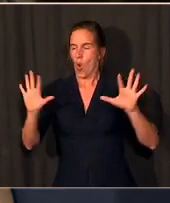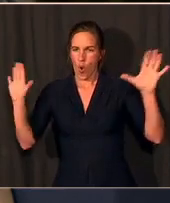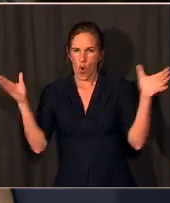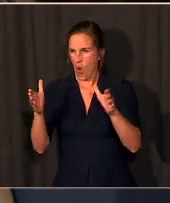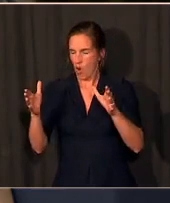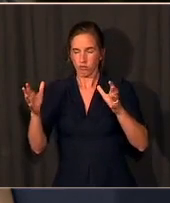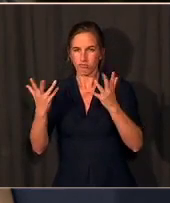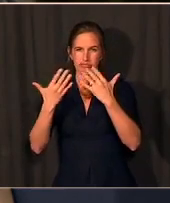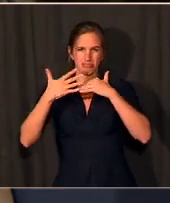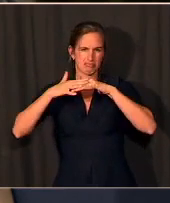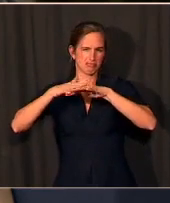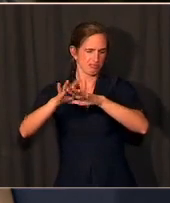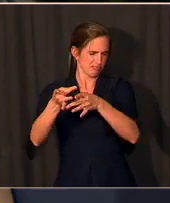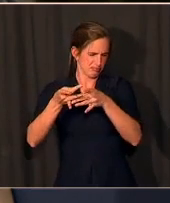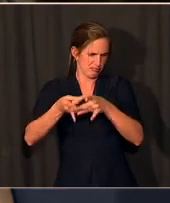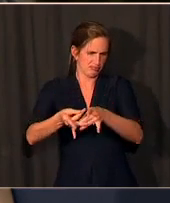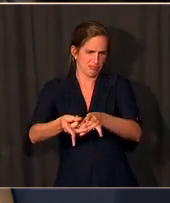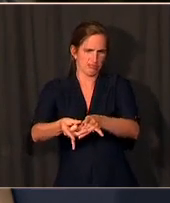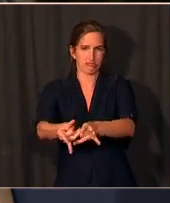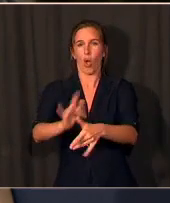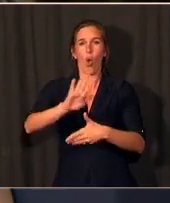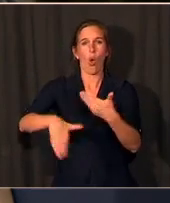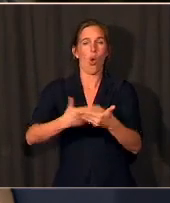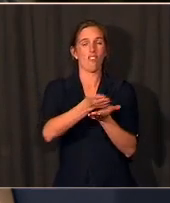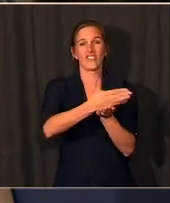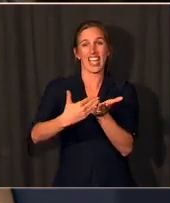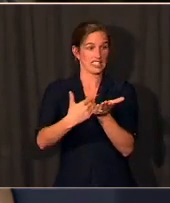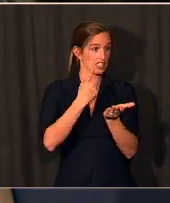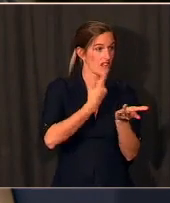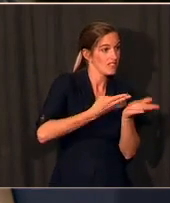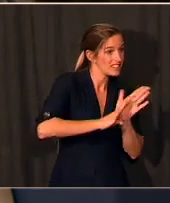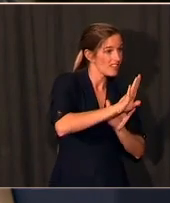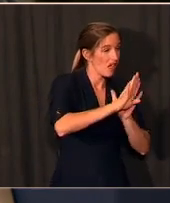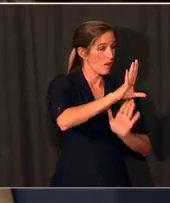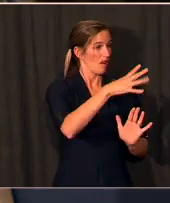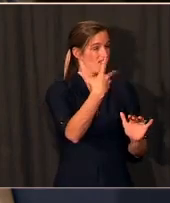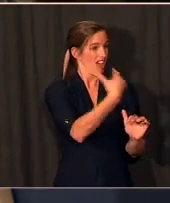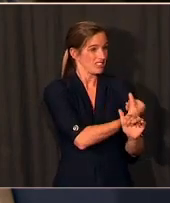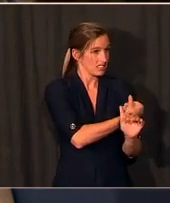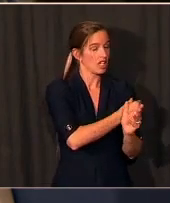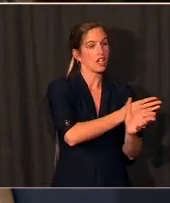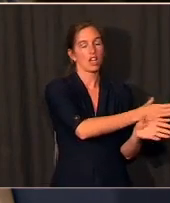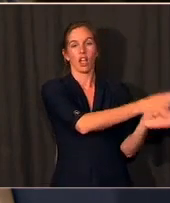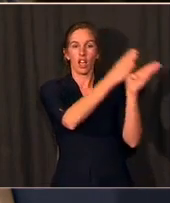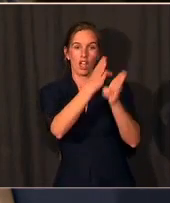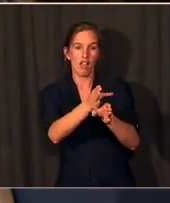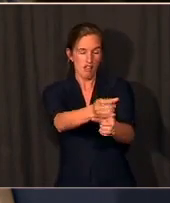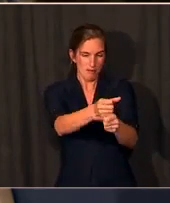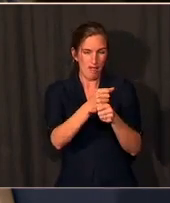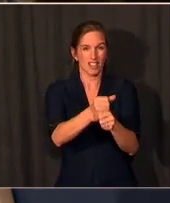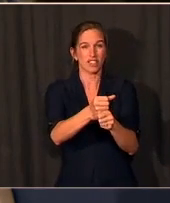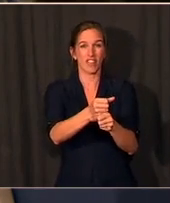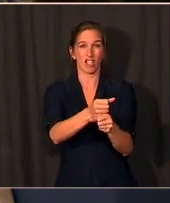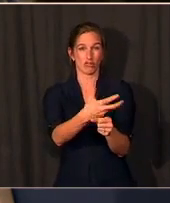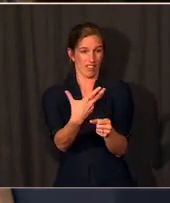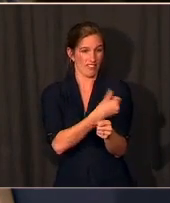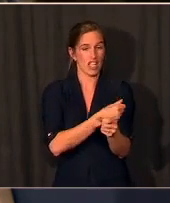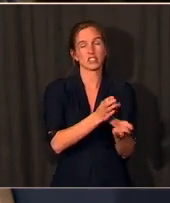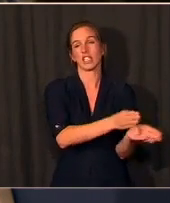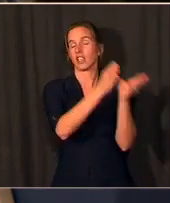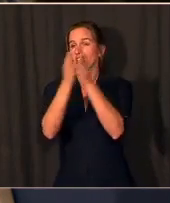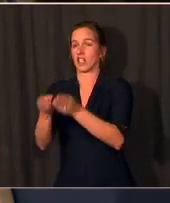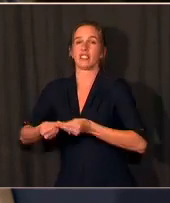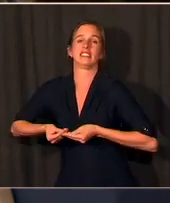all phases of the operation, from development of the vaccine, manufacturing of the vaccine, and